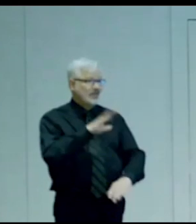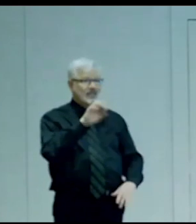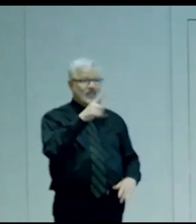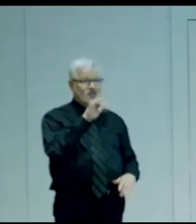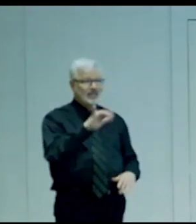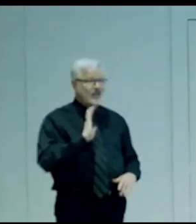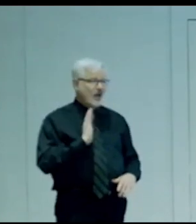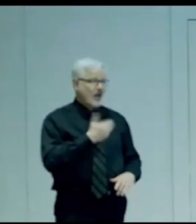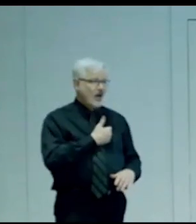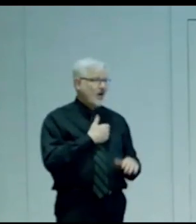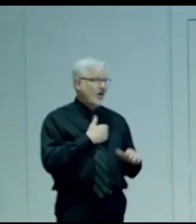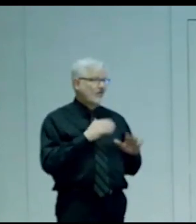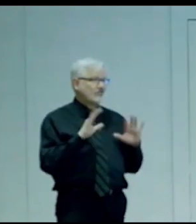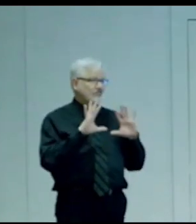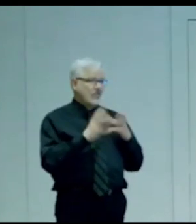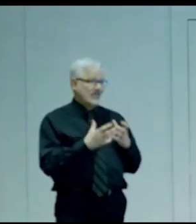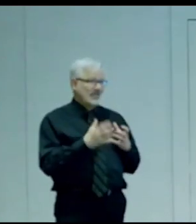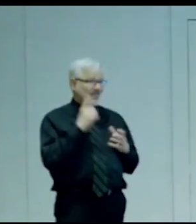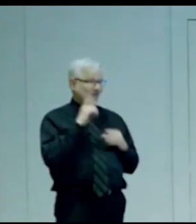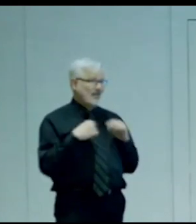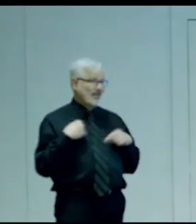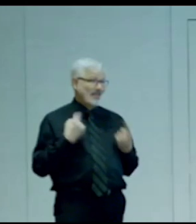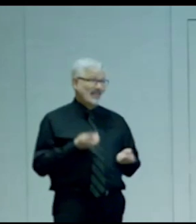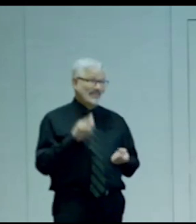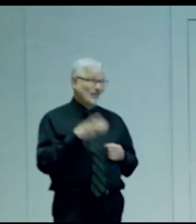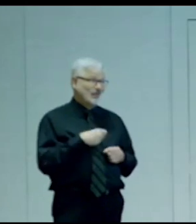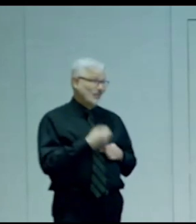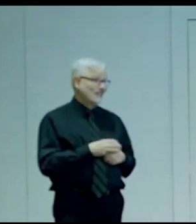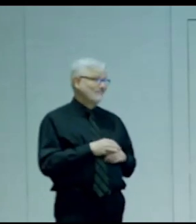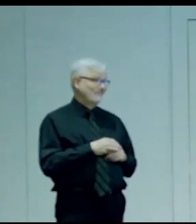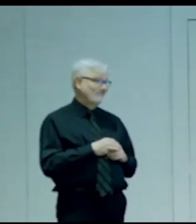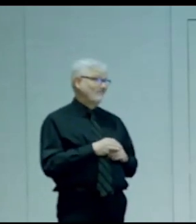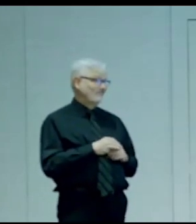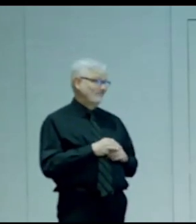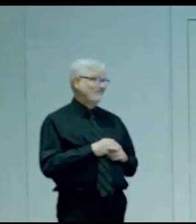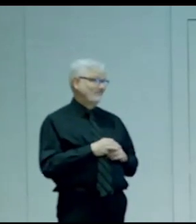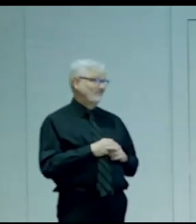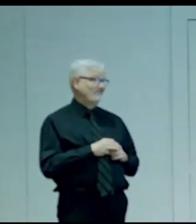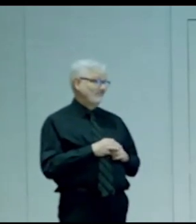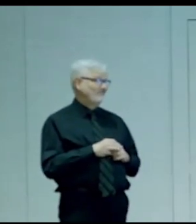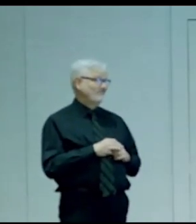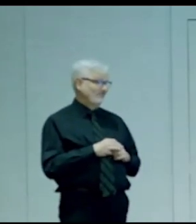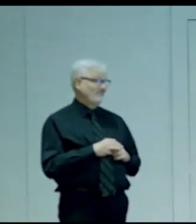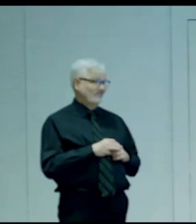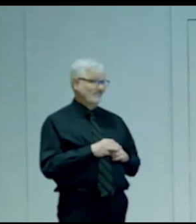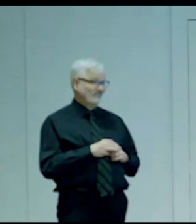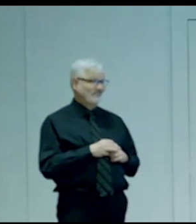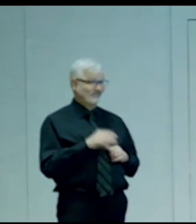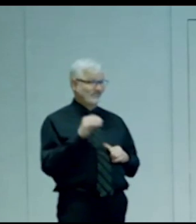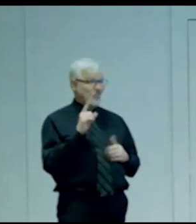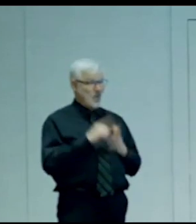our population, think about the last several years. The mess that